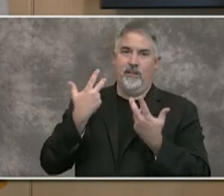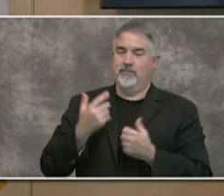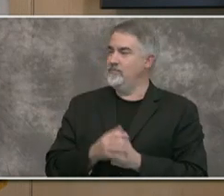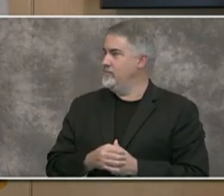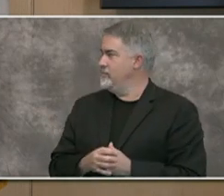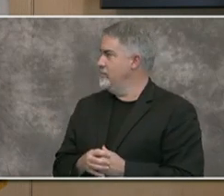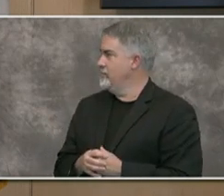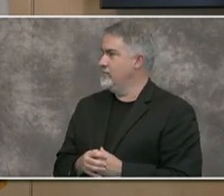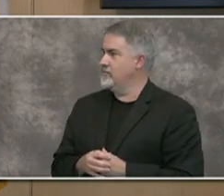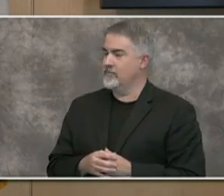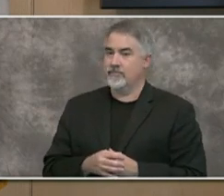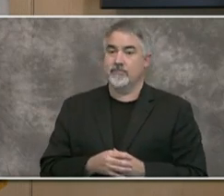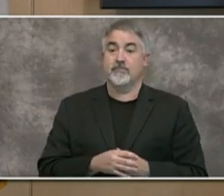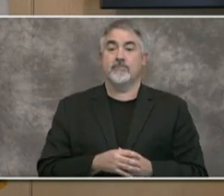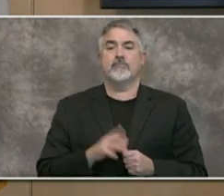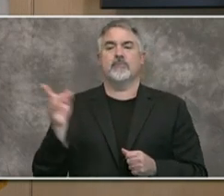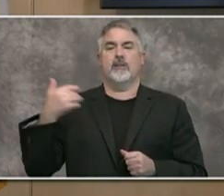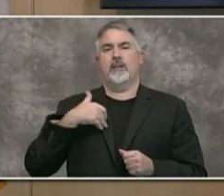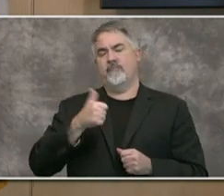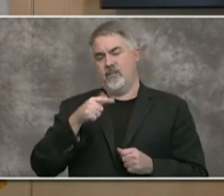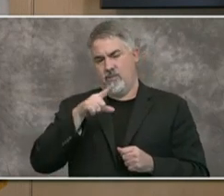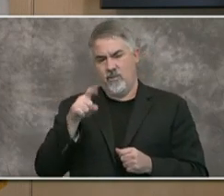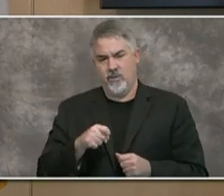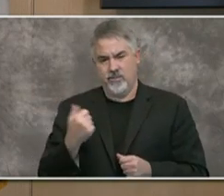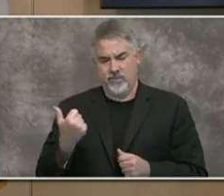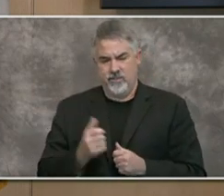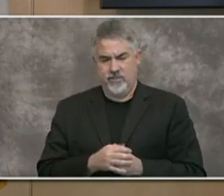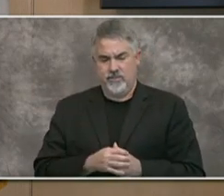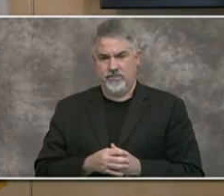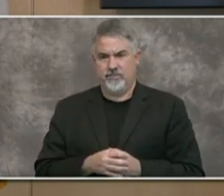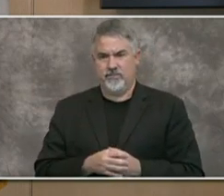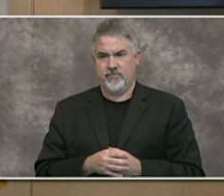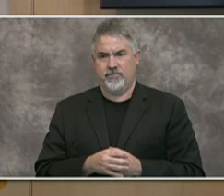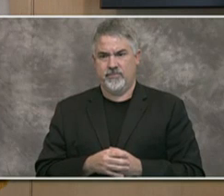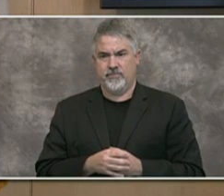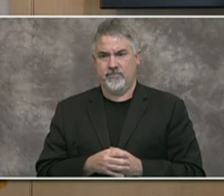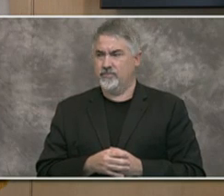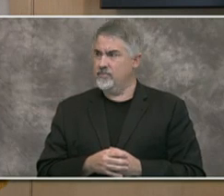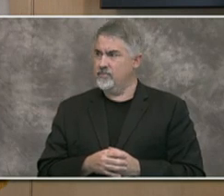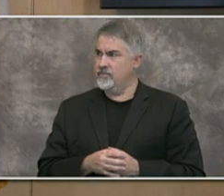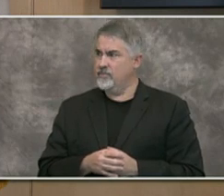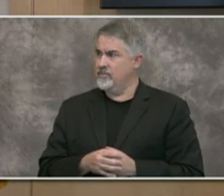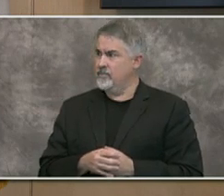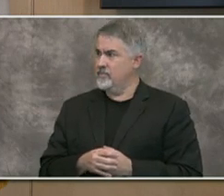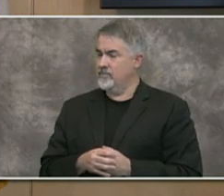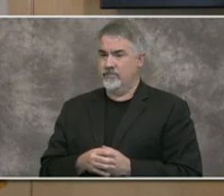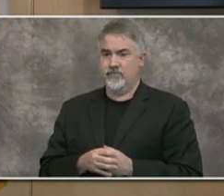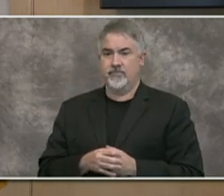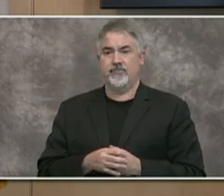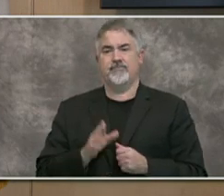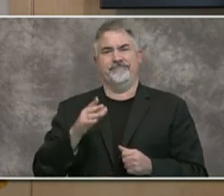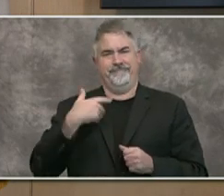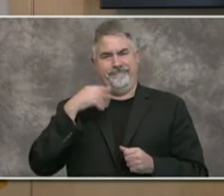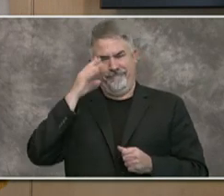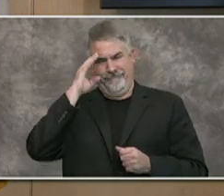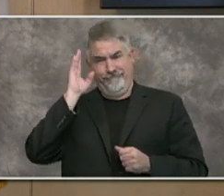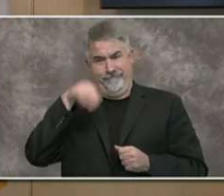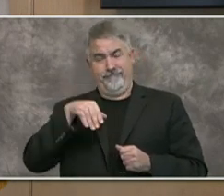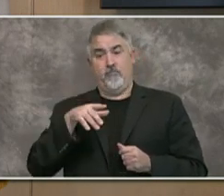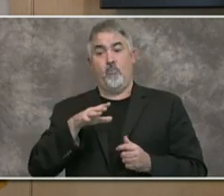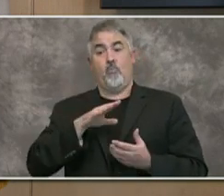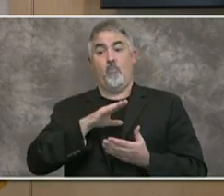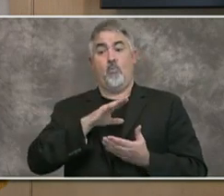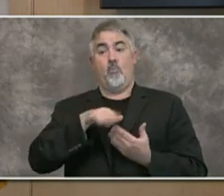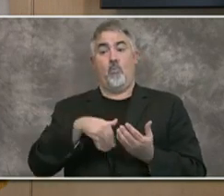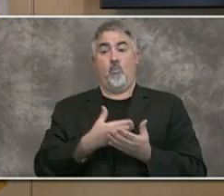Apologize. I do have another question from Will Huntsbury. Do we know about all of the COVID-19 deaths, or are there